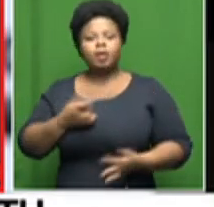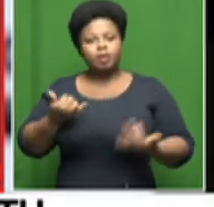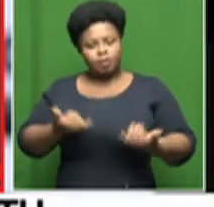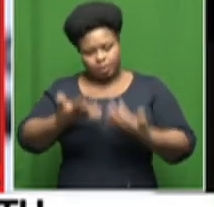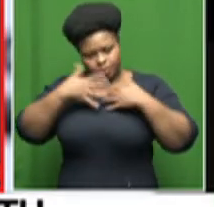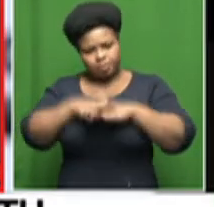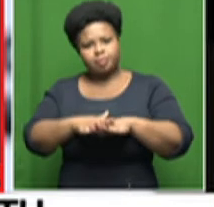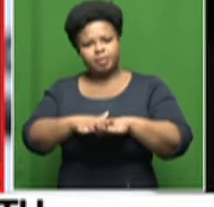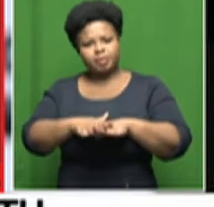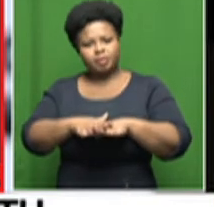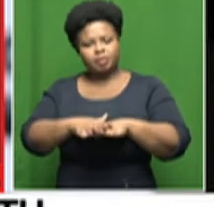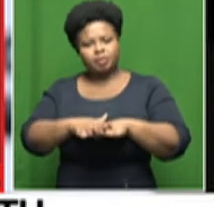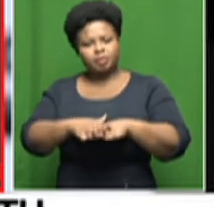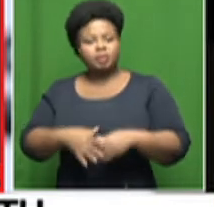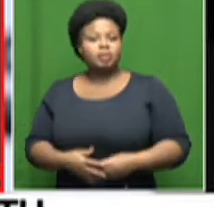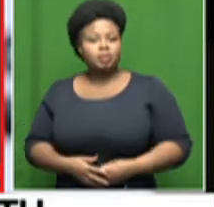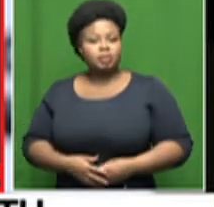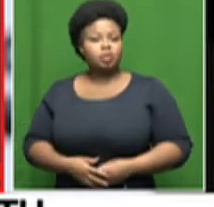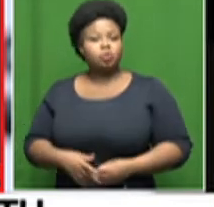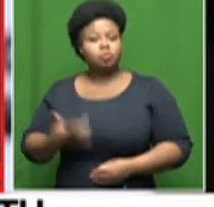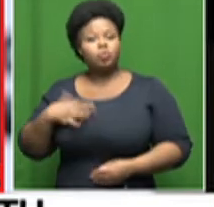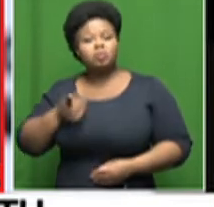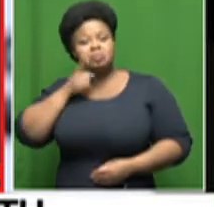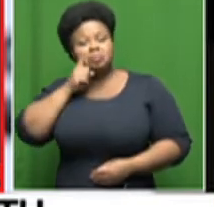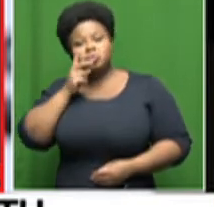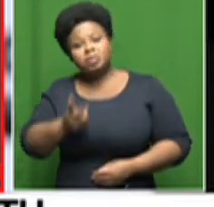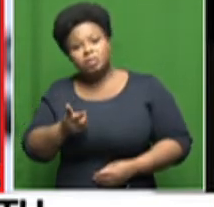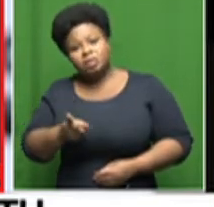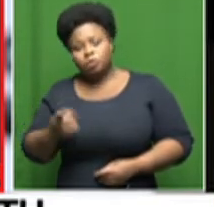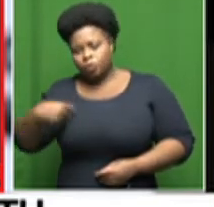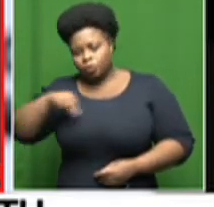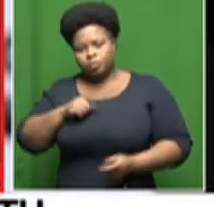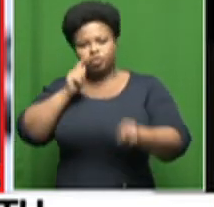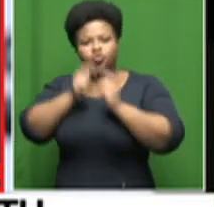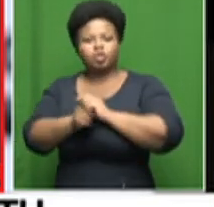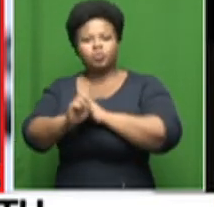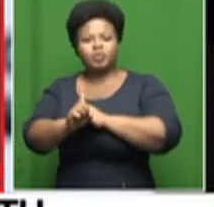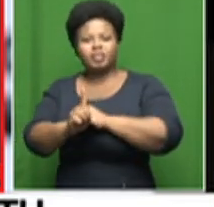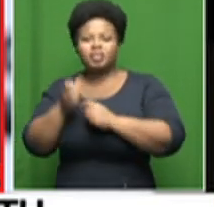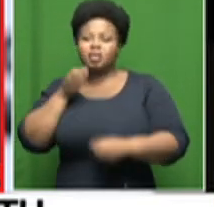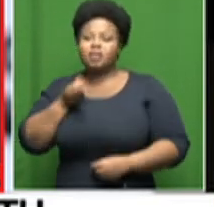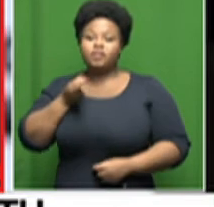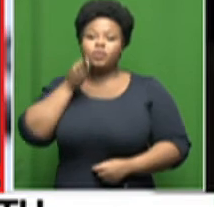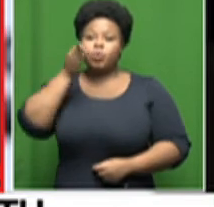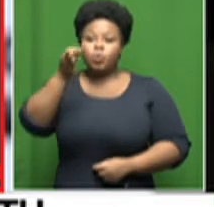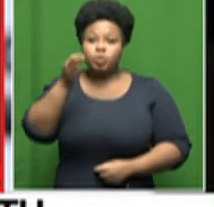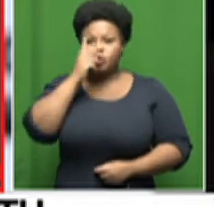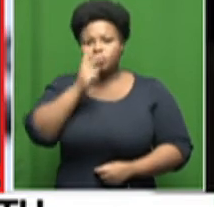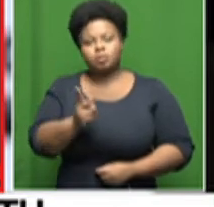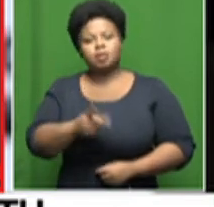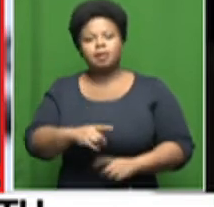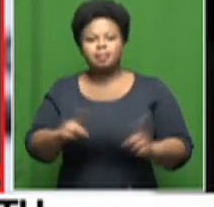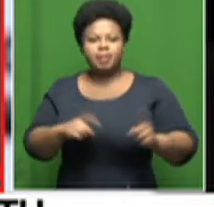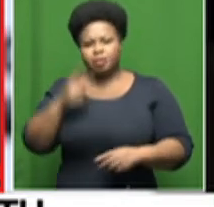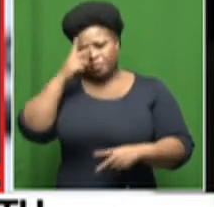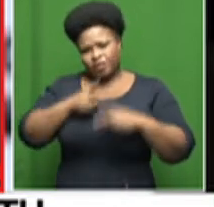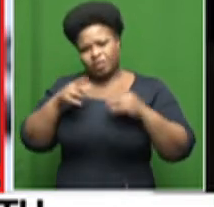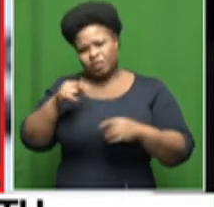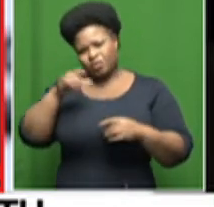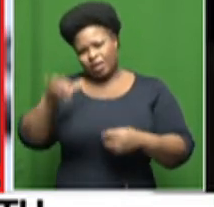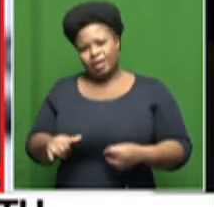implementing what does it do? What do we need to change in the future in the way we go about it? But Professor Gray can go